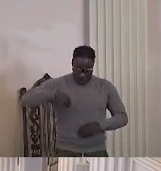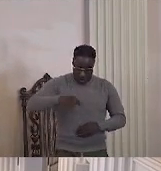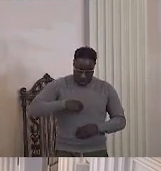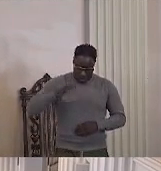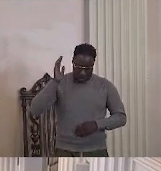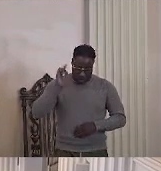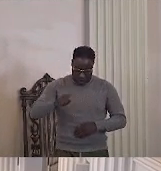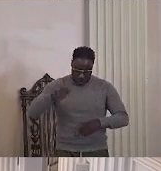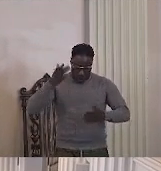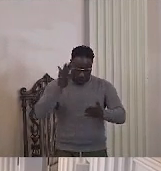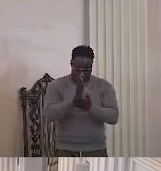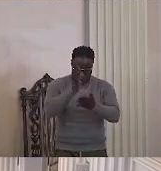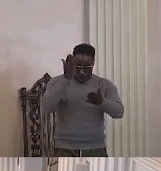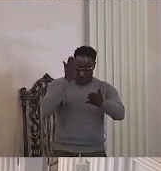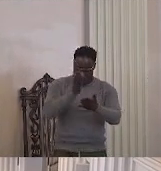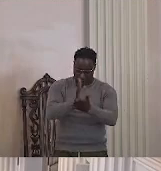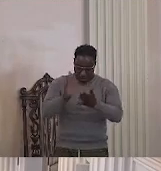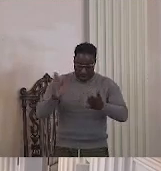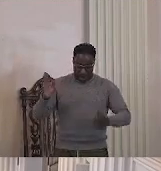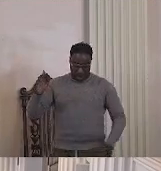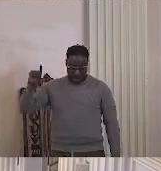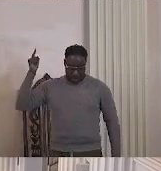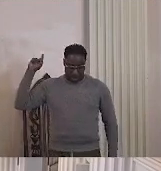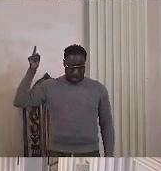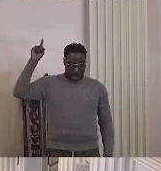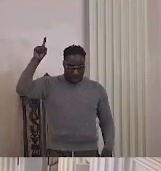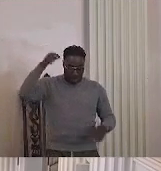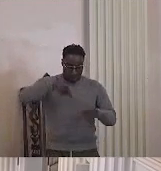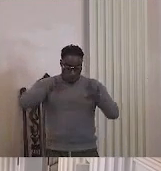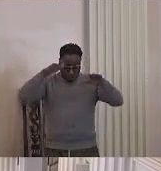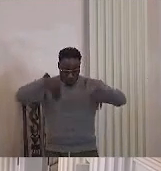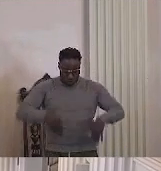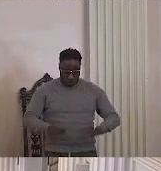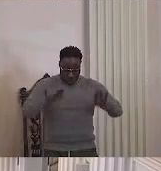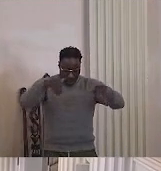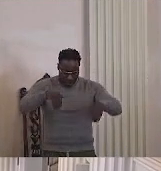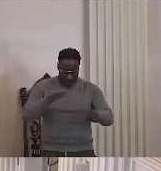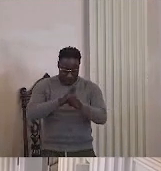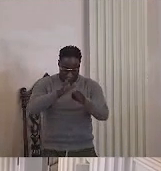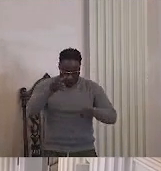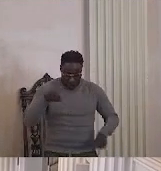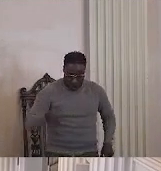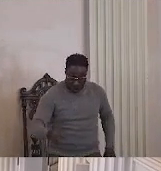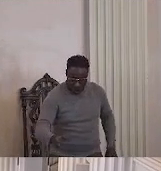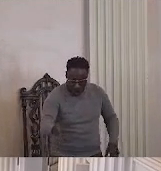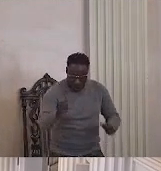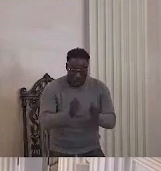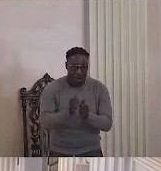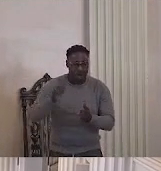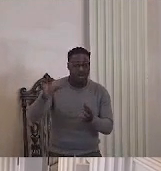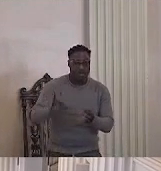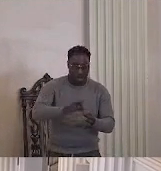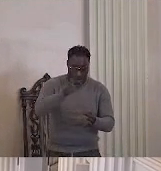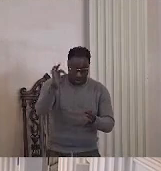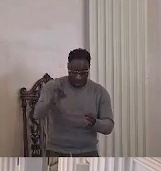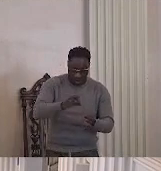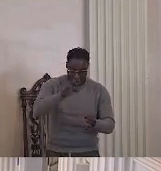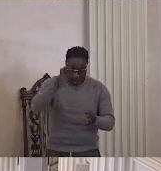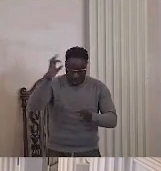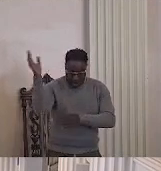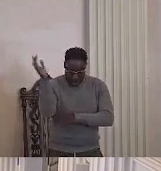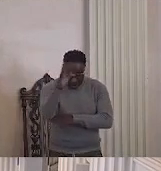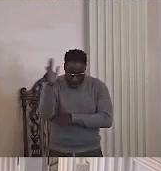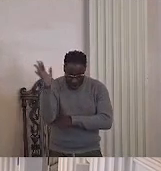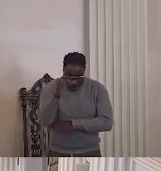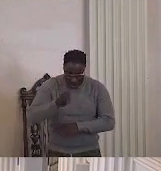make mud. Hey, after it comes, it might come with a steady flow. Grab the roots of the tree